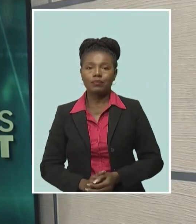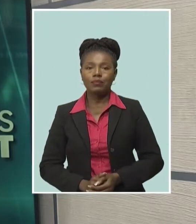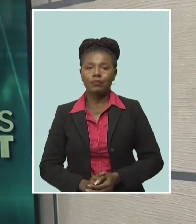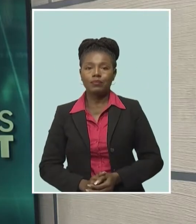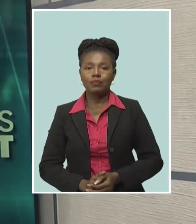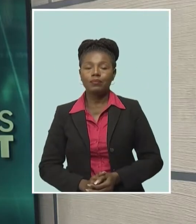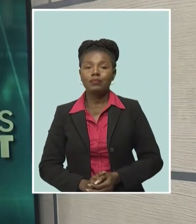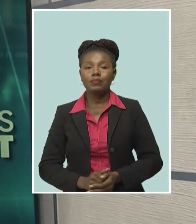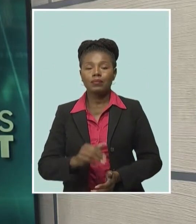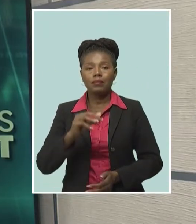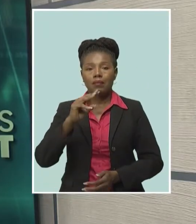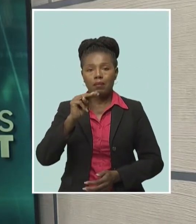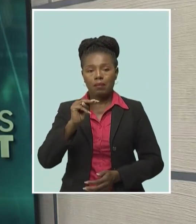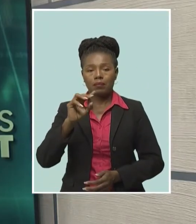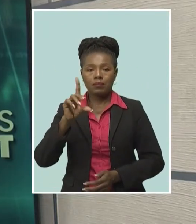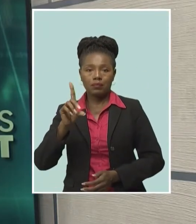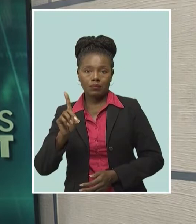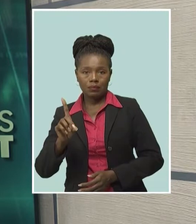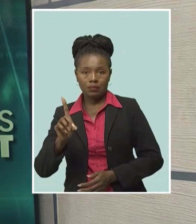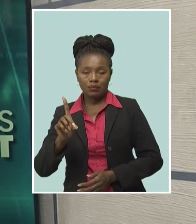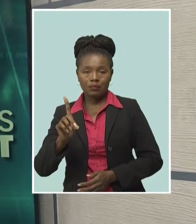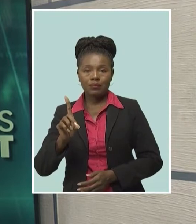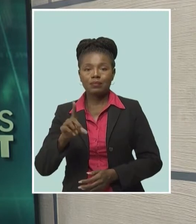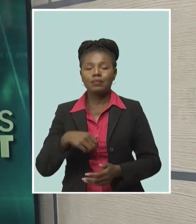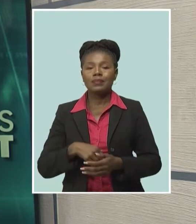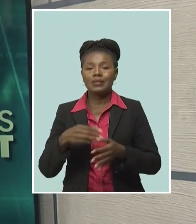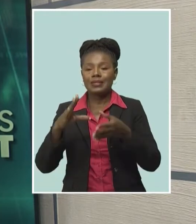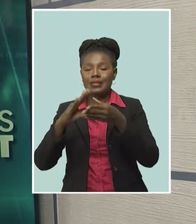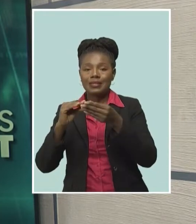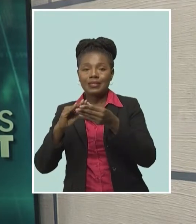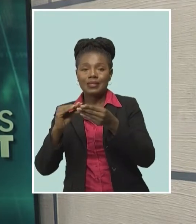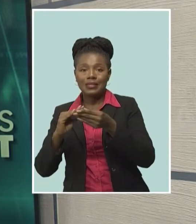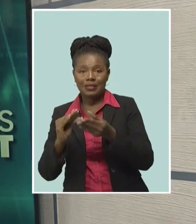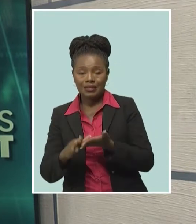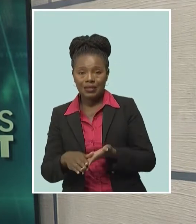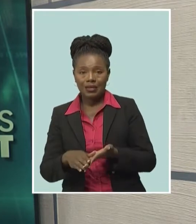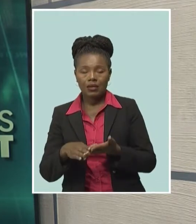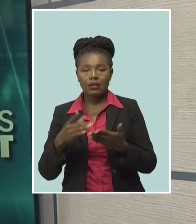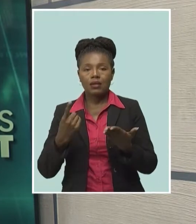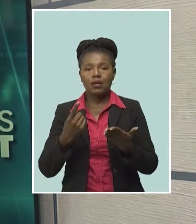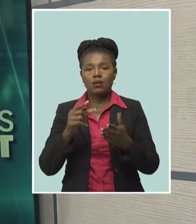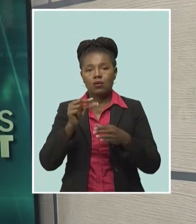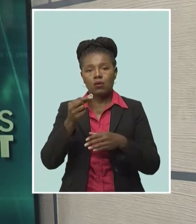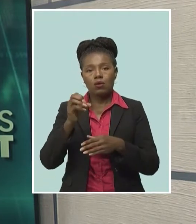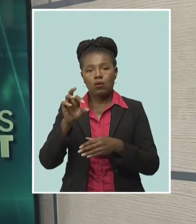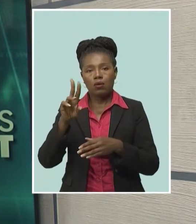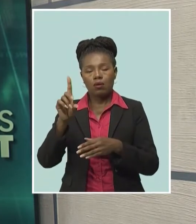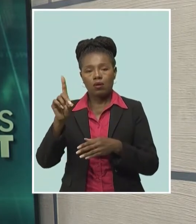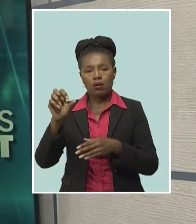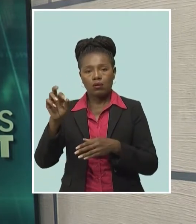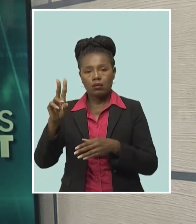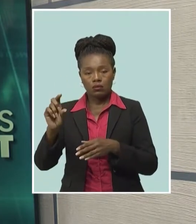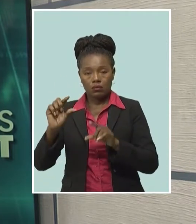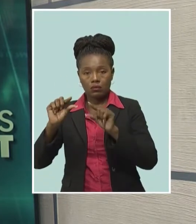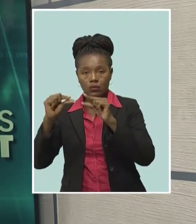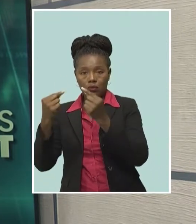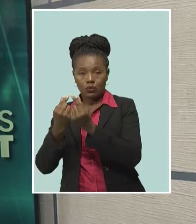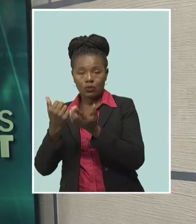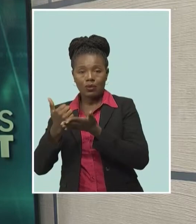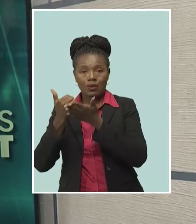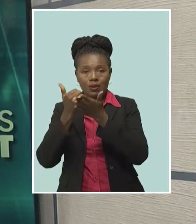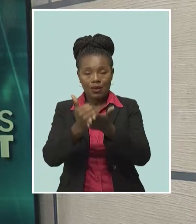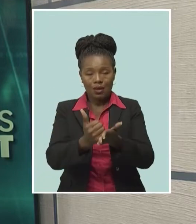Managing Director and Chief Executive Officer Anthony Ali said the initiative is among the ways the Goddard's Group is helping to shape the future of